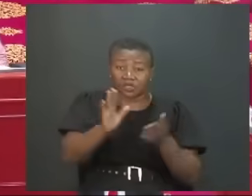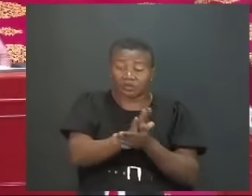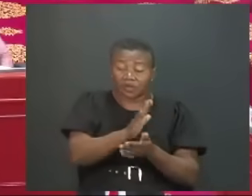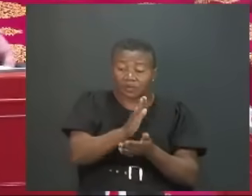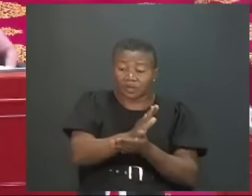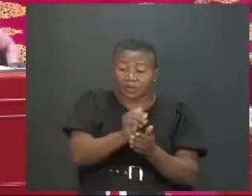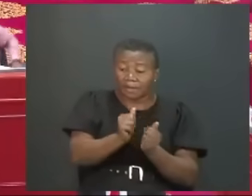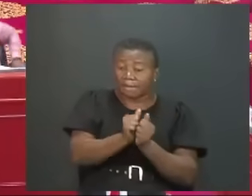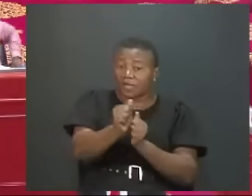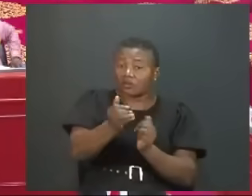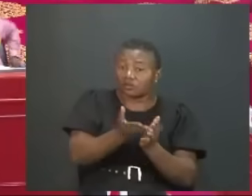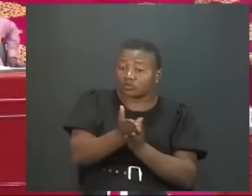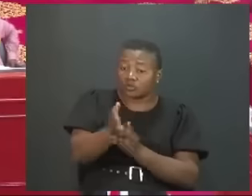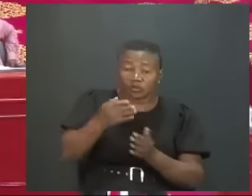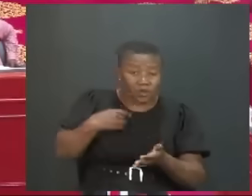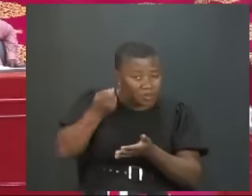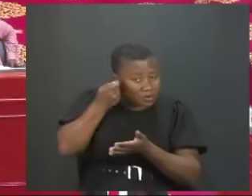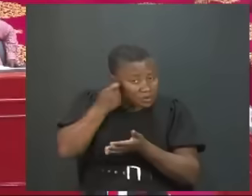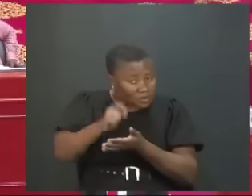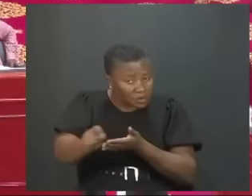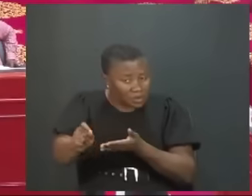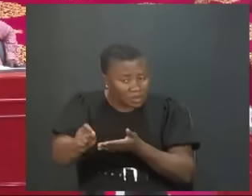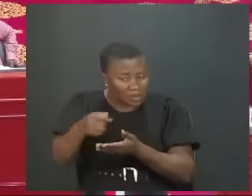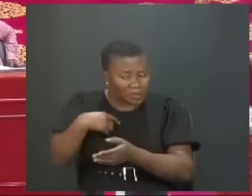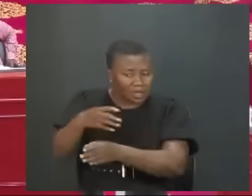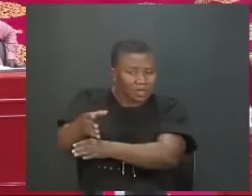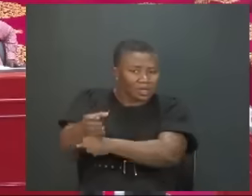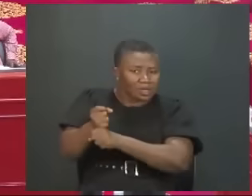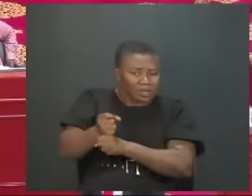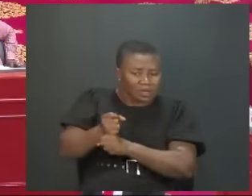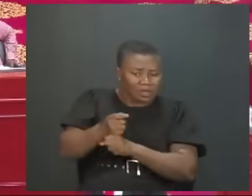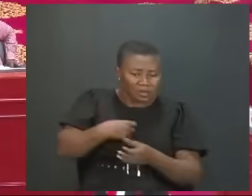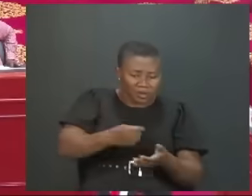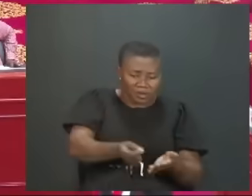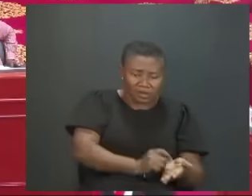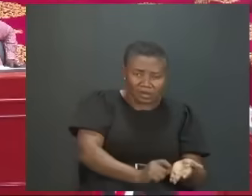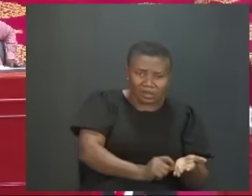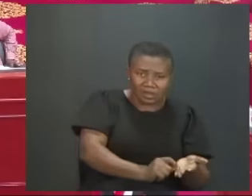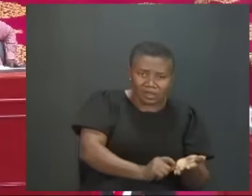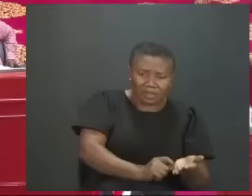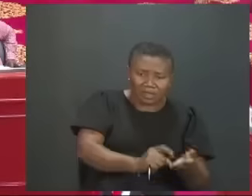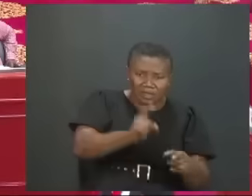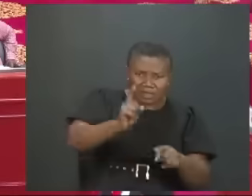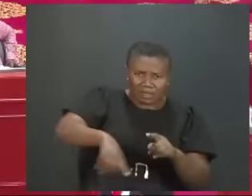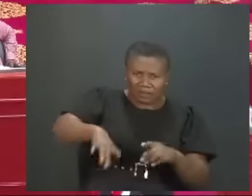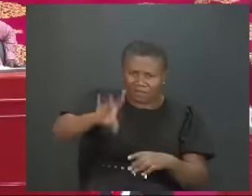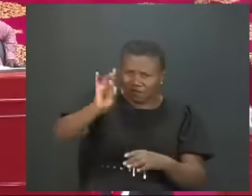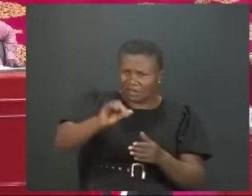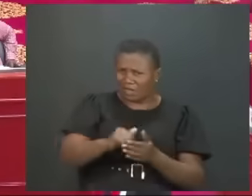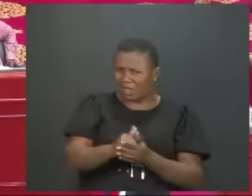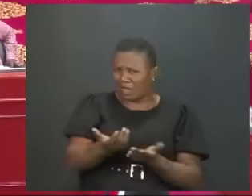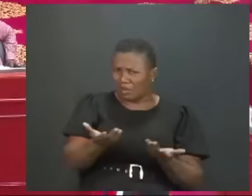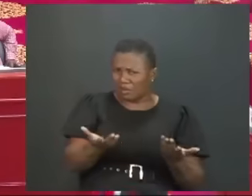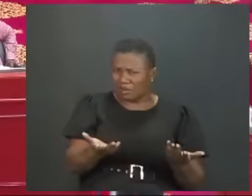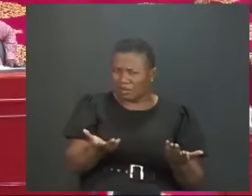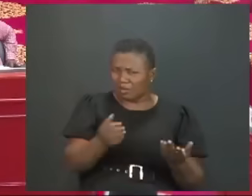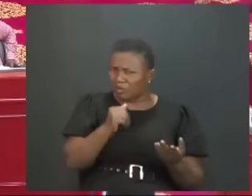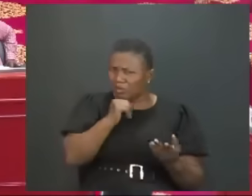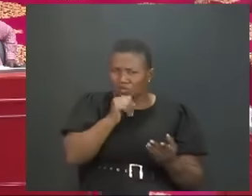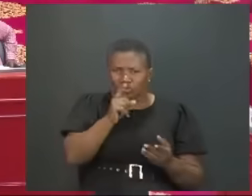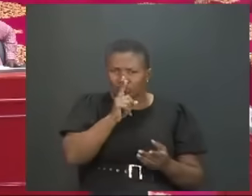Secretariat, come to me in a minute, and then it cannot be traced. It's not